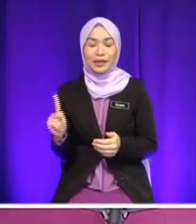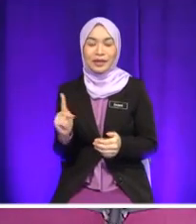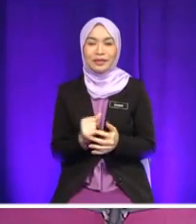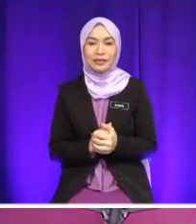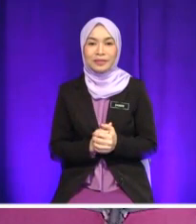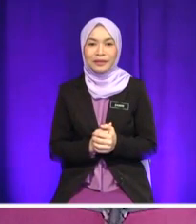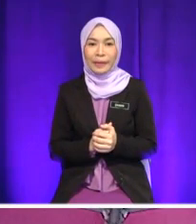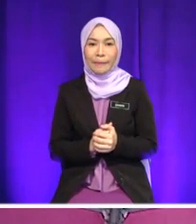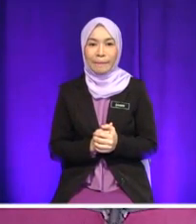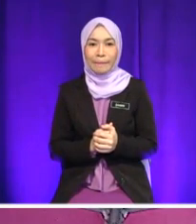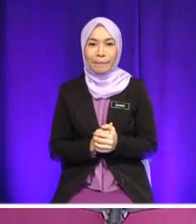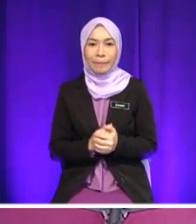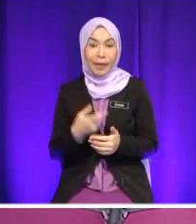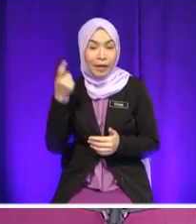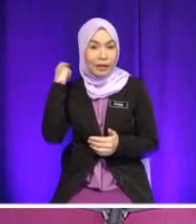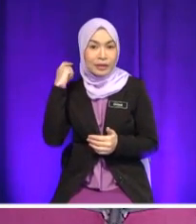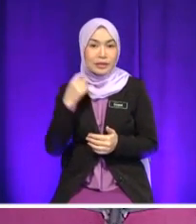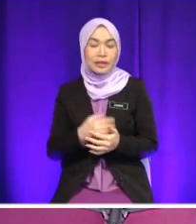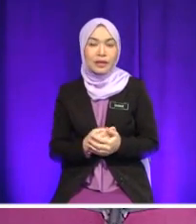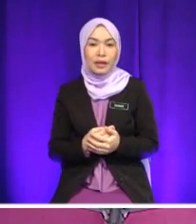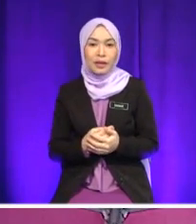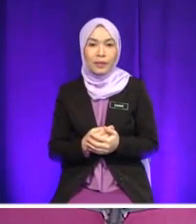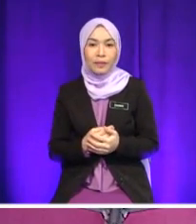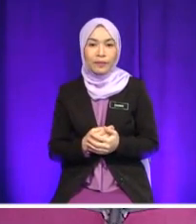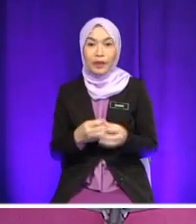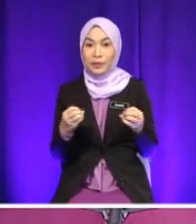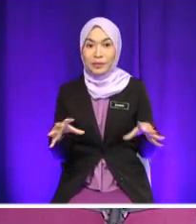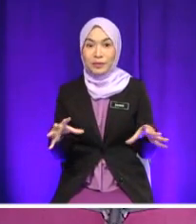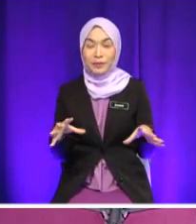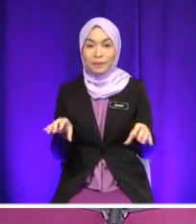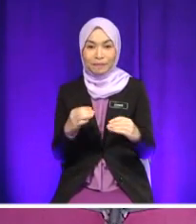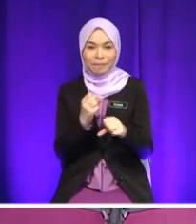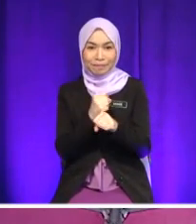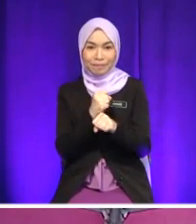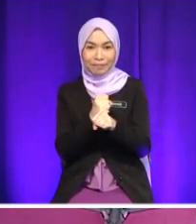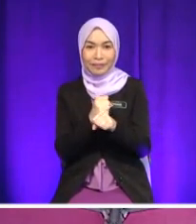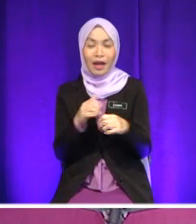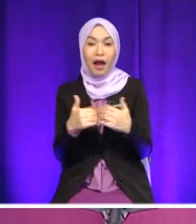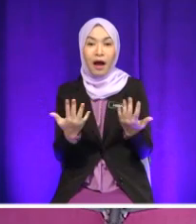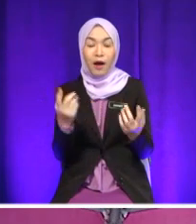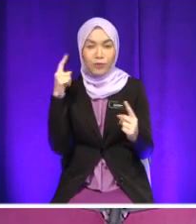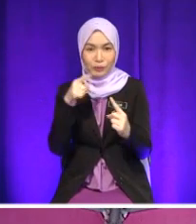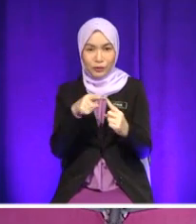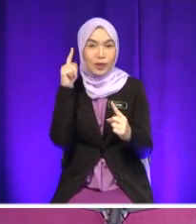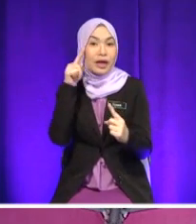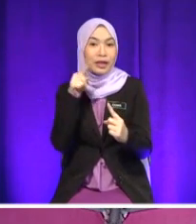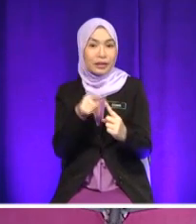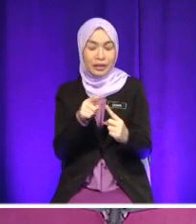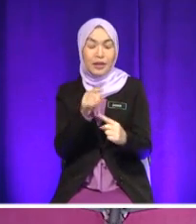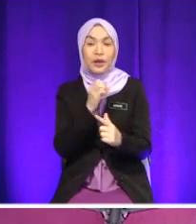Okay, so just now we have already practiced how to use the right words, how to agree or disagree with our